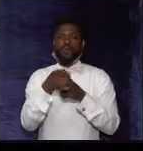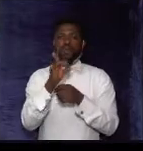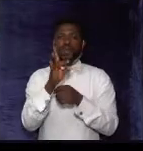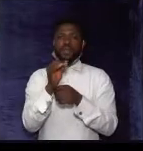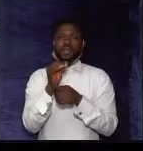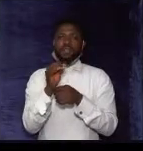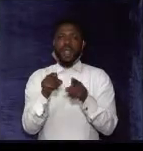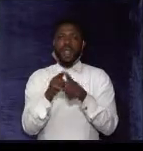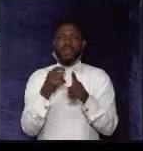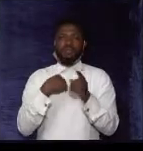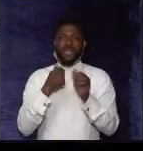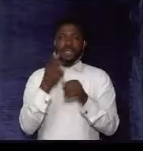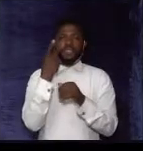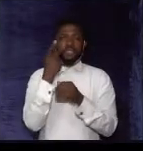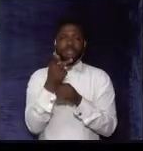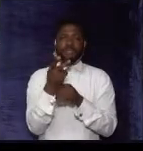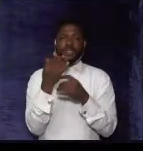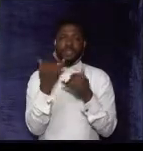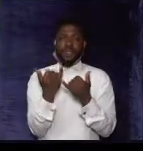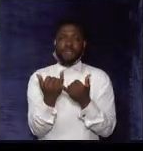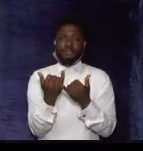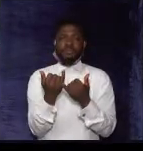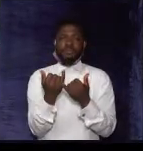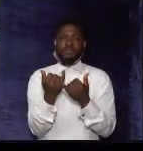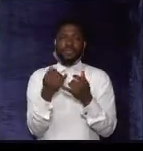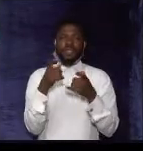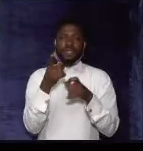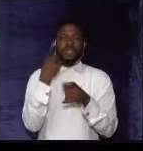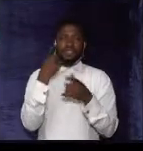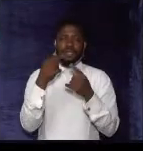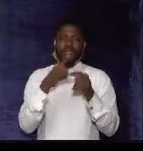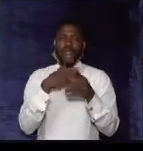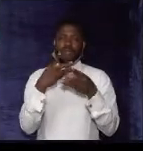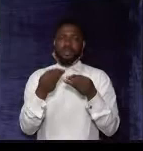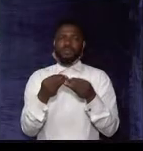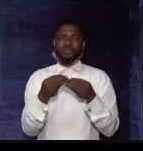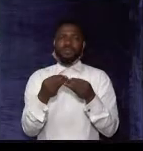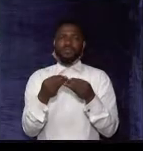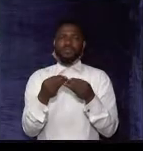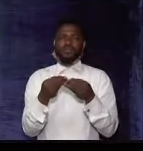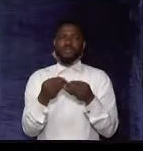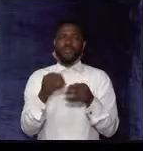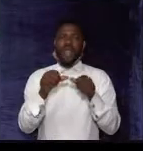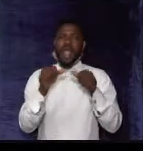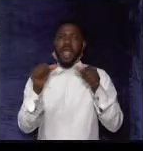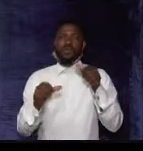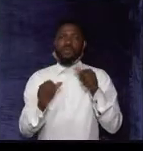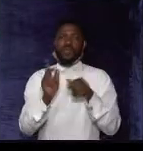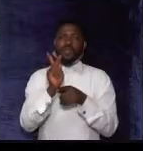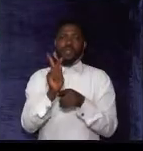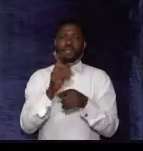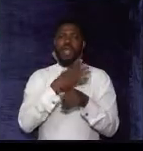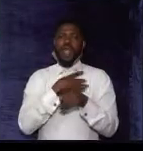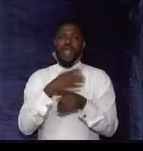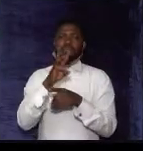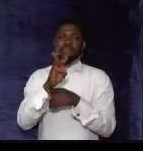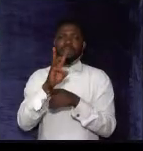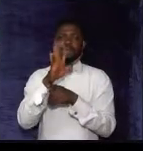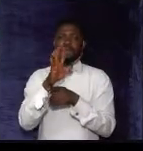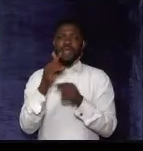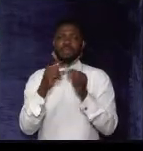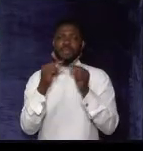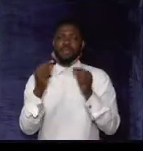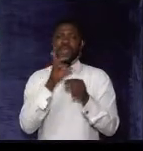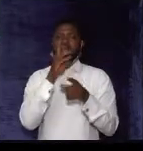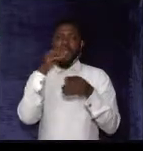up to 180, as we will see. Now let's try and solve this. As I have said earlier, angle K